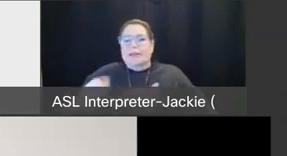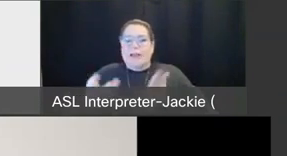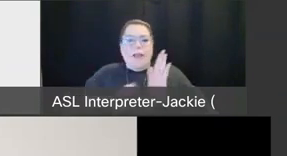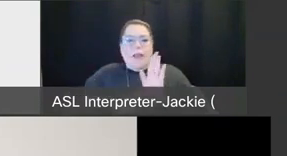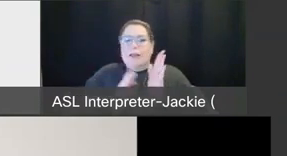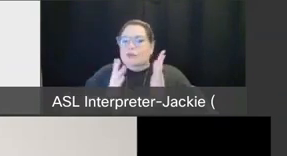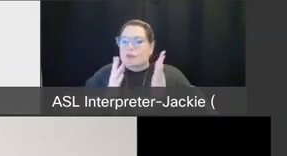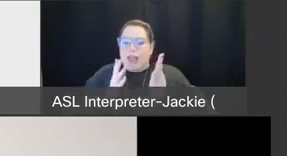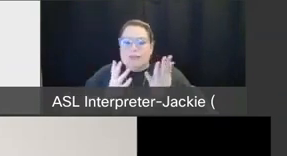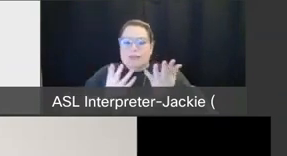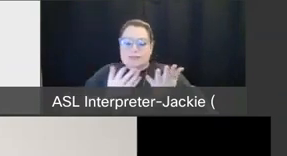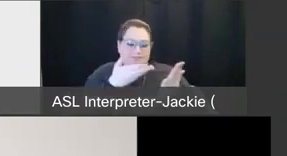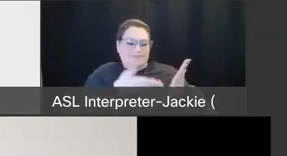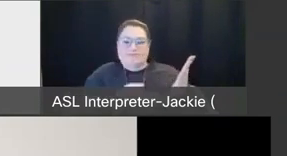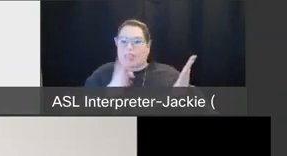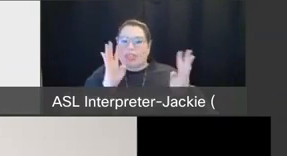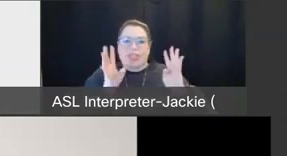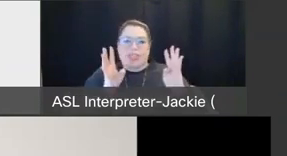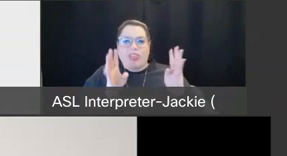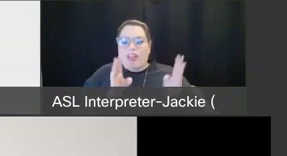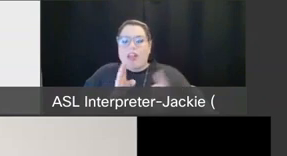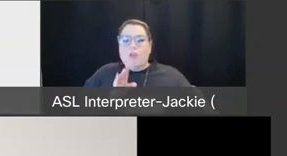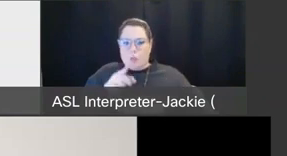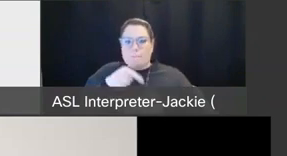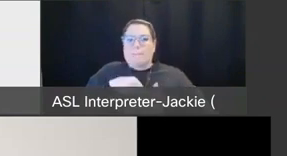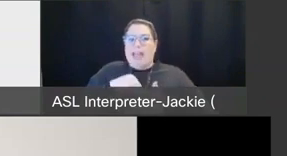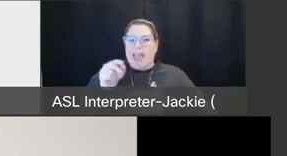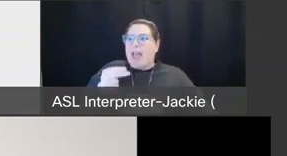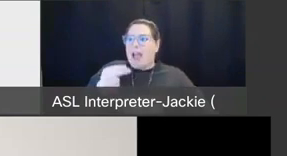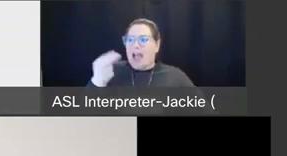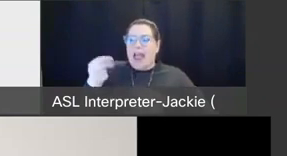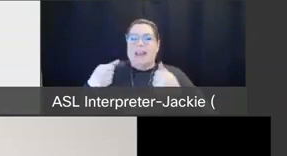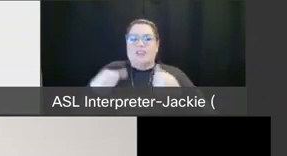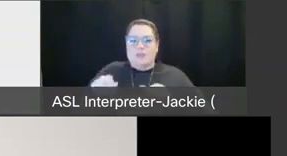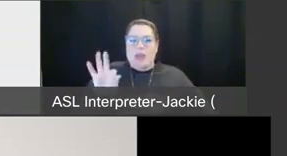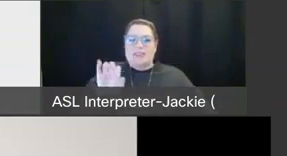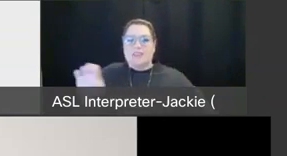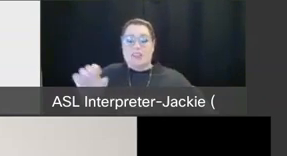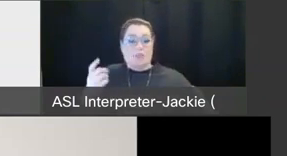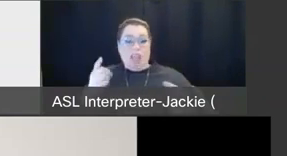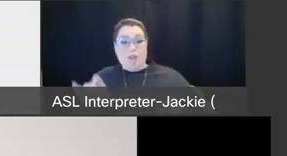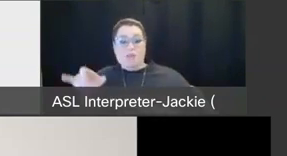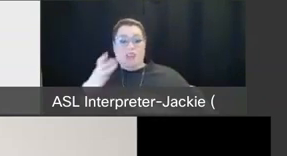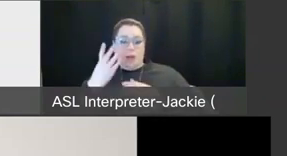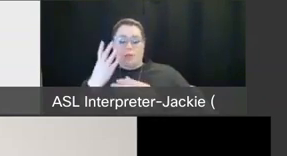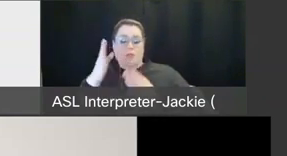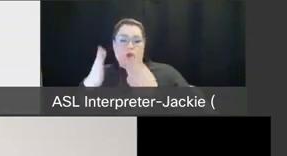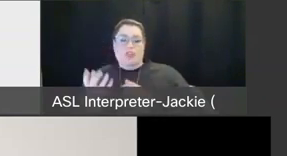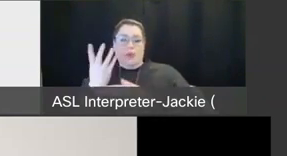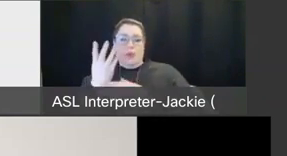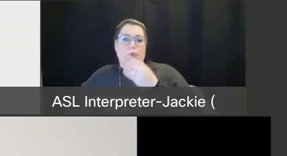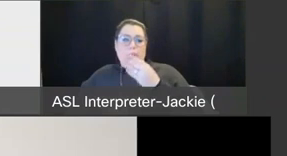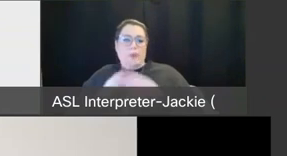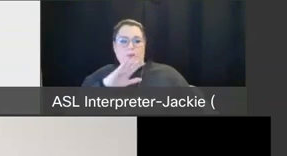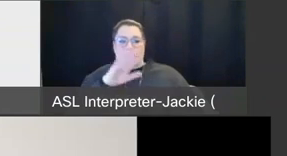These are deposit thieves. And woodchucks, there's a whole local task force